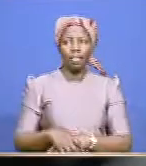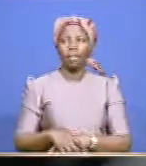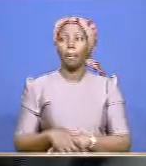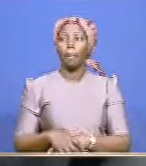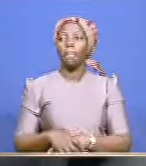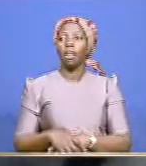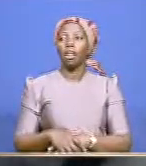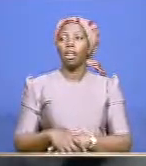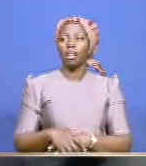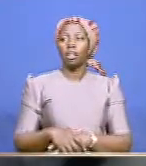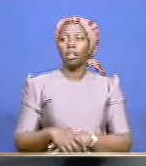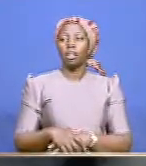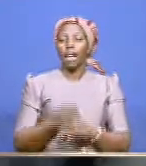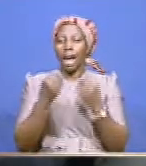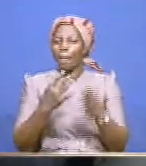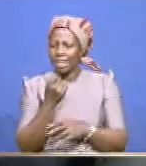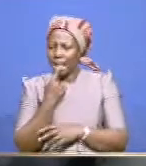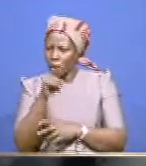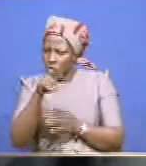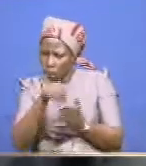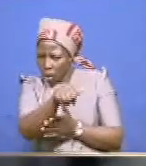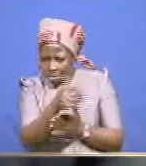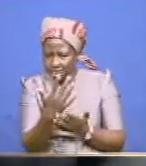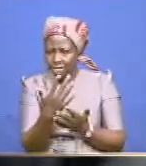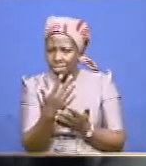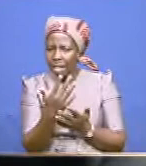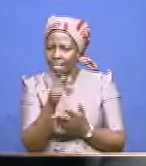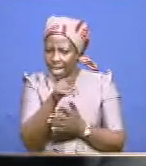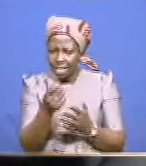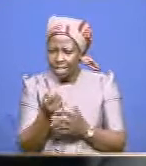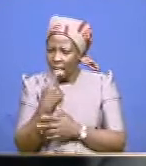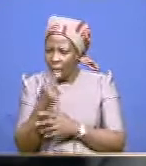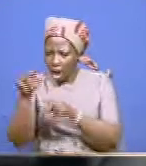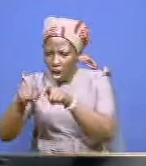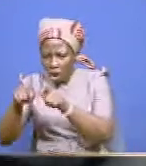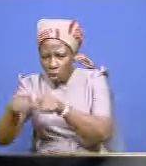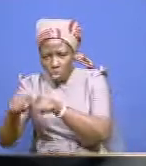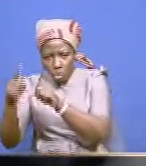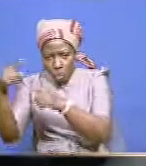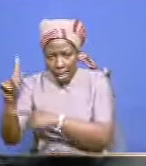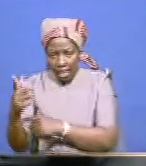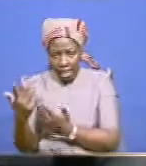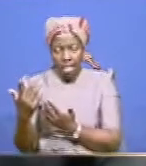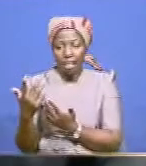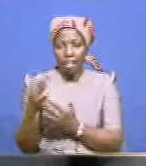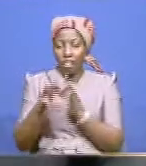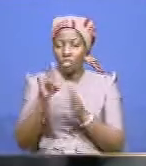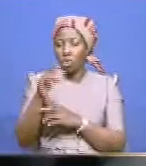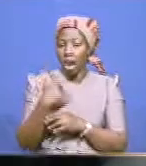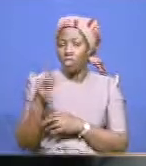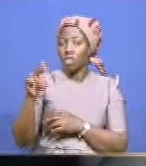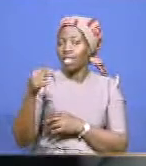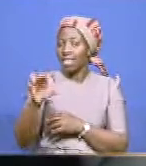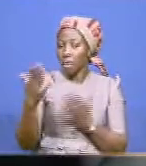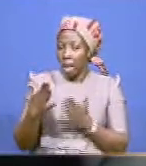How much drugs did you purchase, and whether they are being managed in the proper way. So if you have a universal health care where drugs are